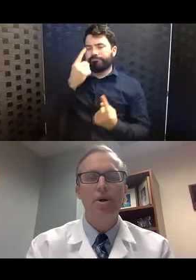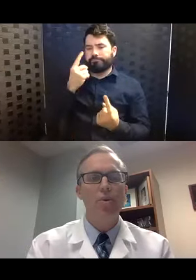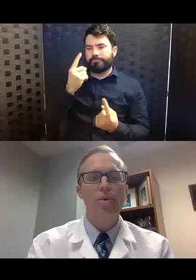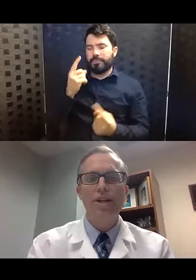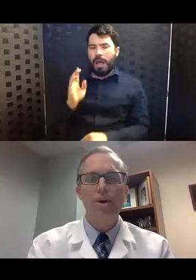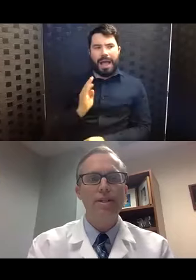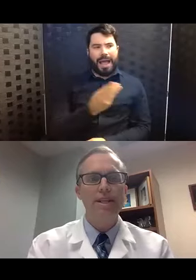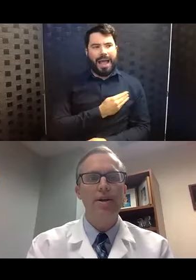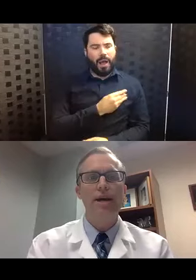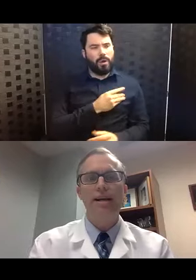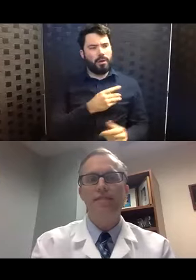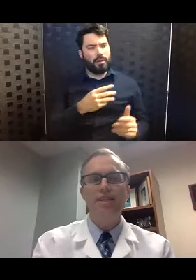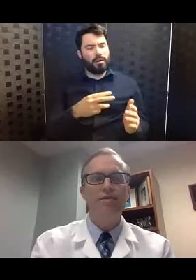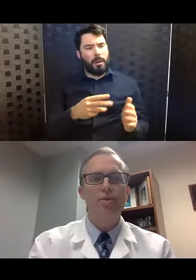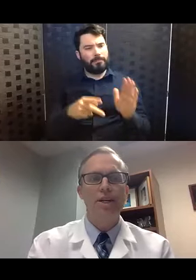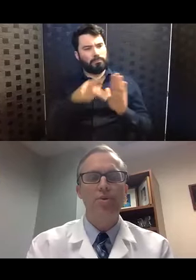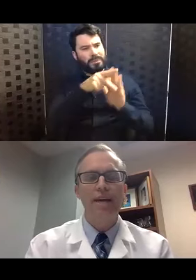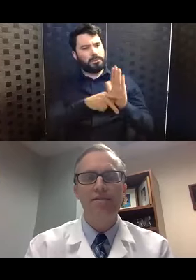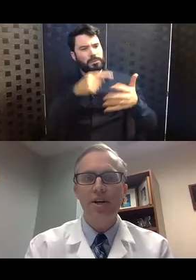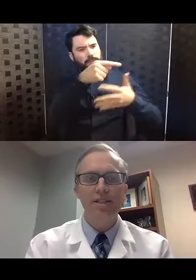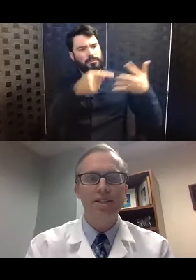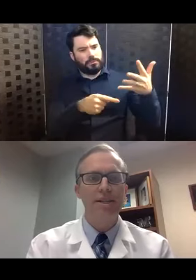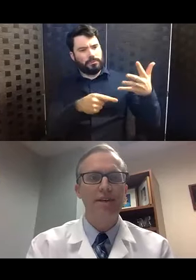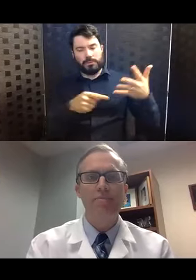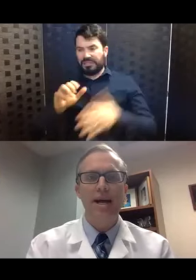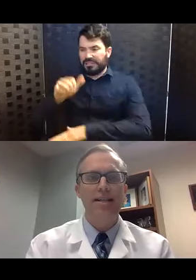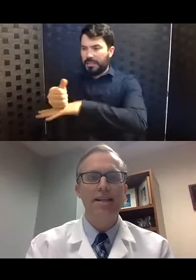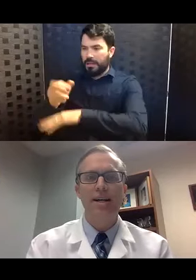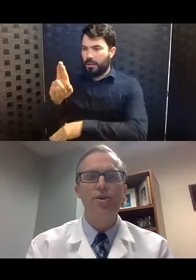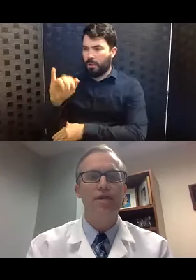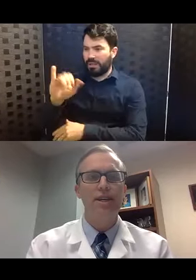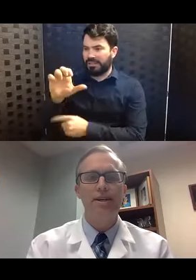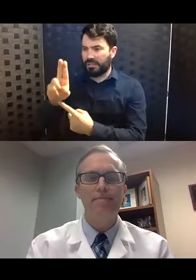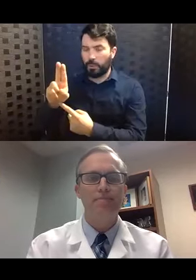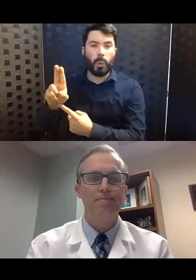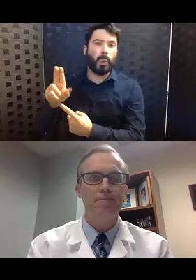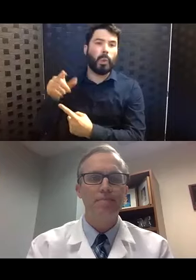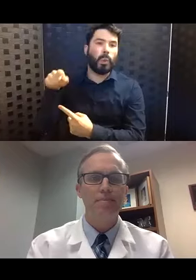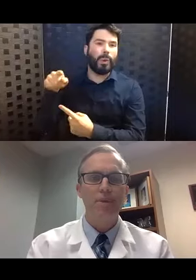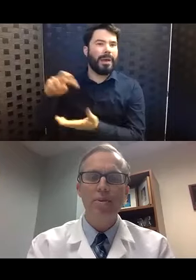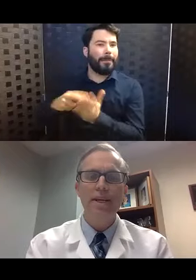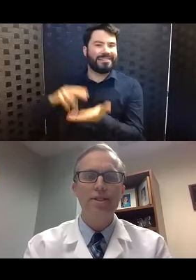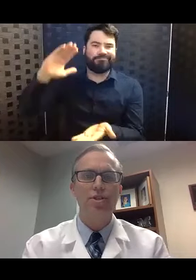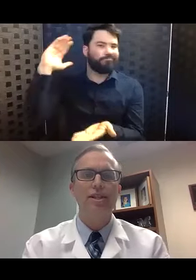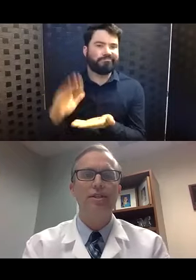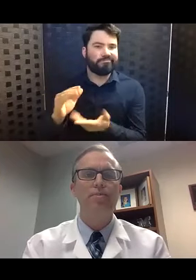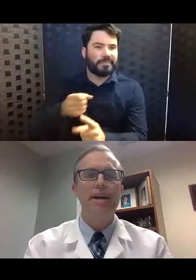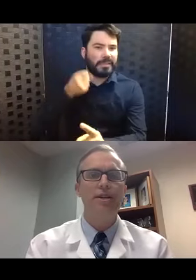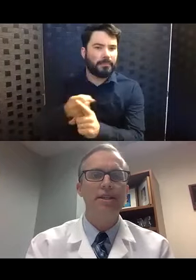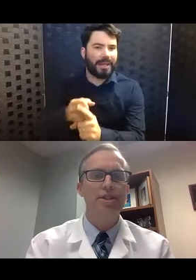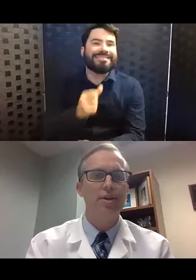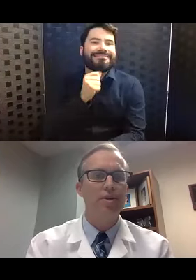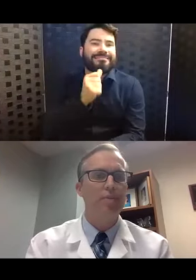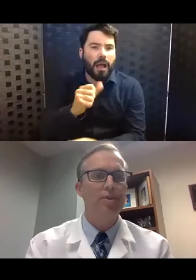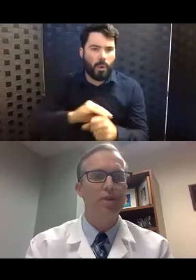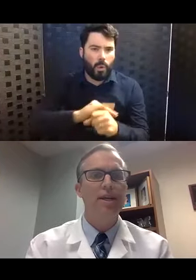principles, what we know is that activation of the RICU would have a very significant impact on non-COVID care. Opening this 32-bed unit